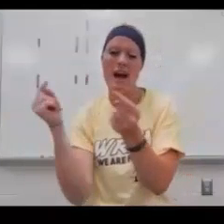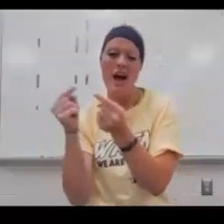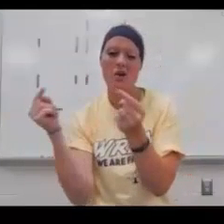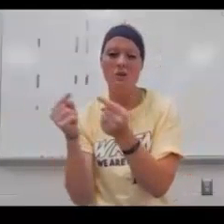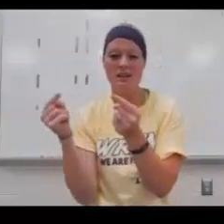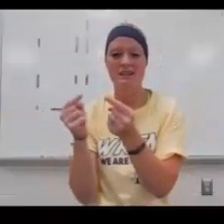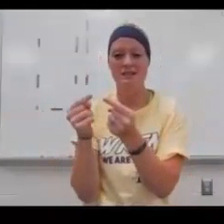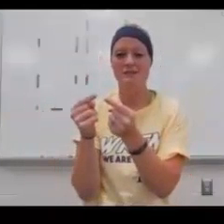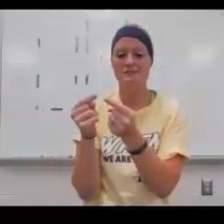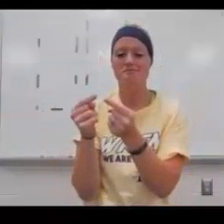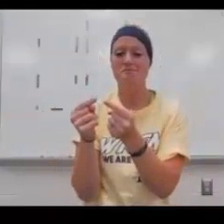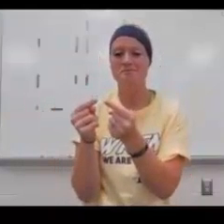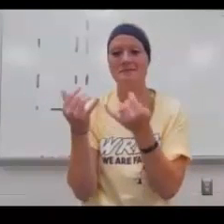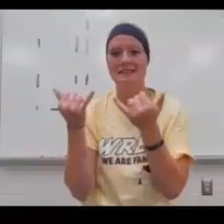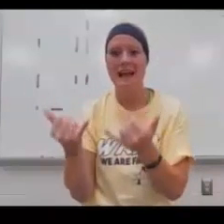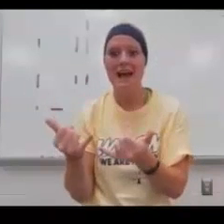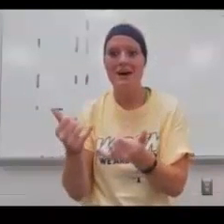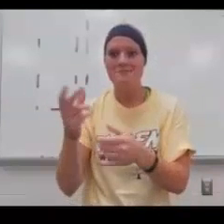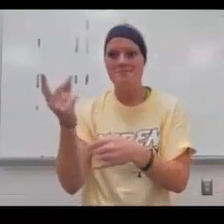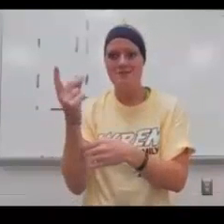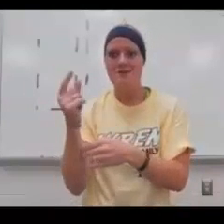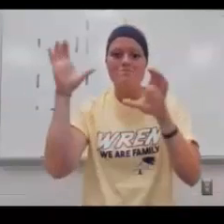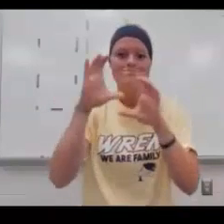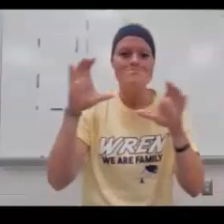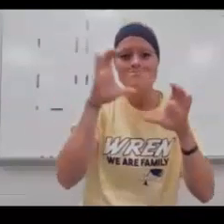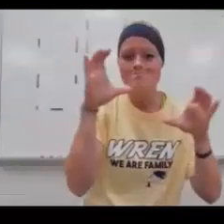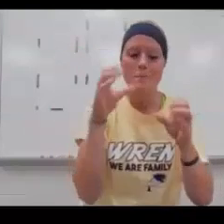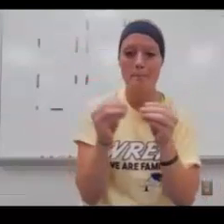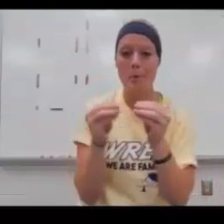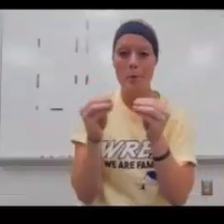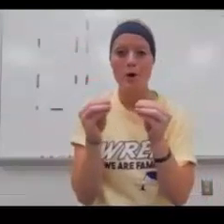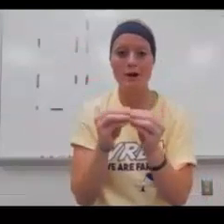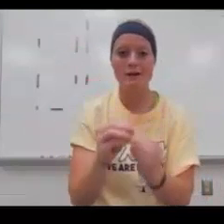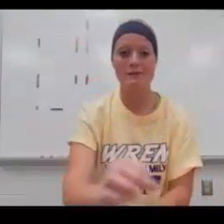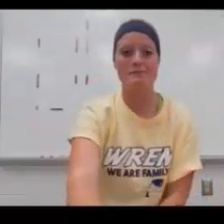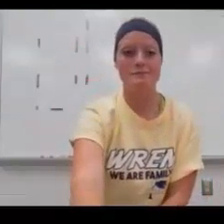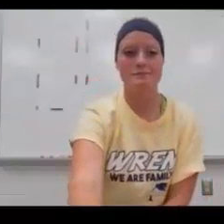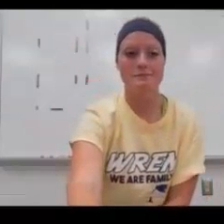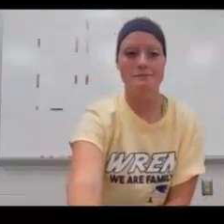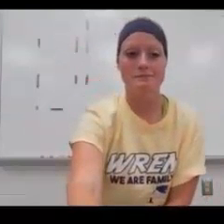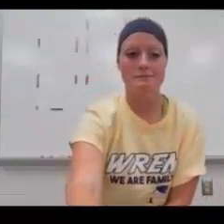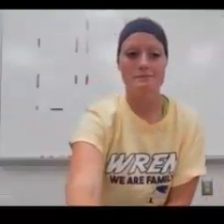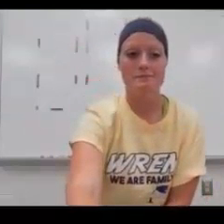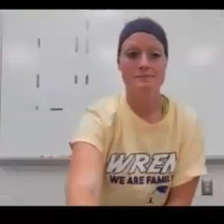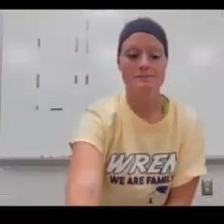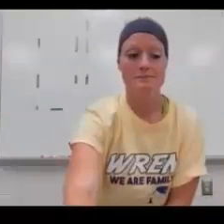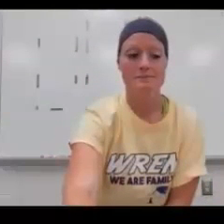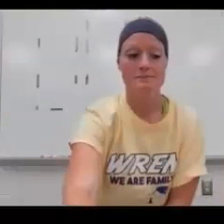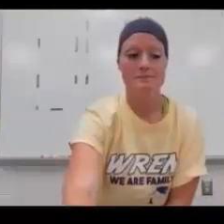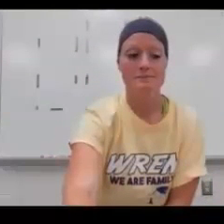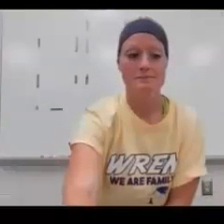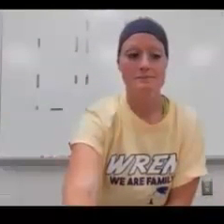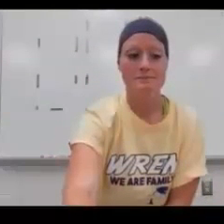They would take care. They would help their owies. And now the dogs can search more.